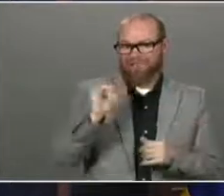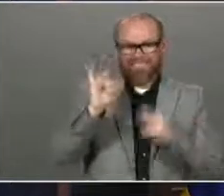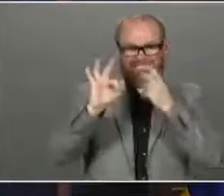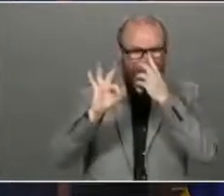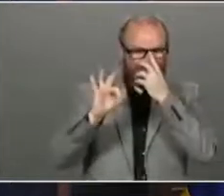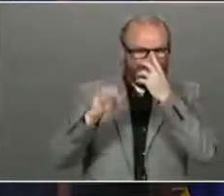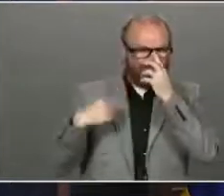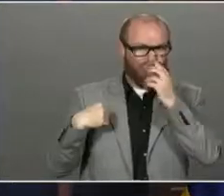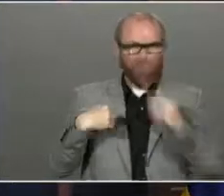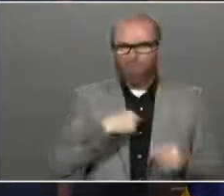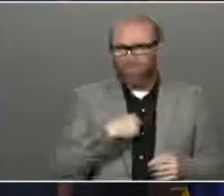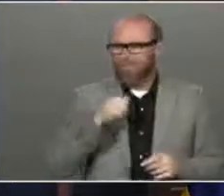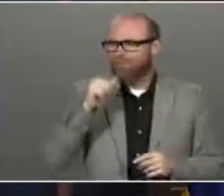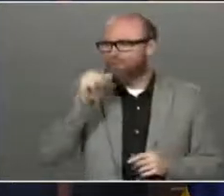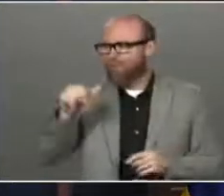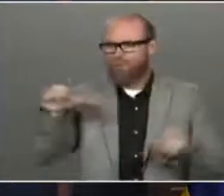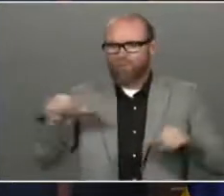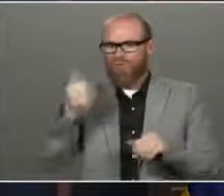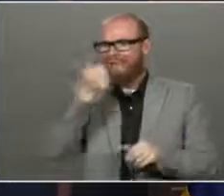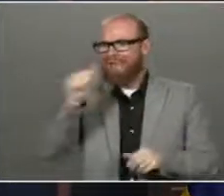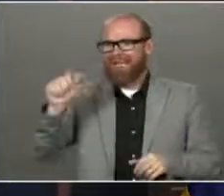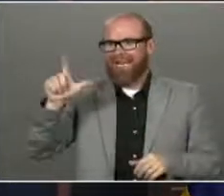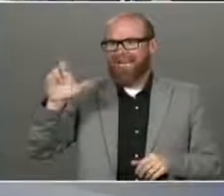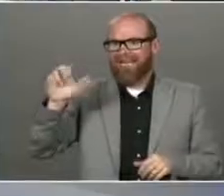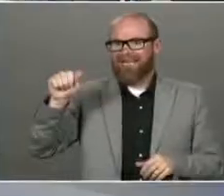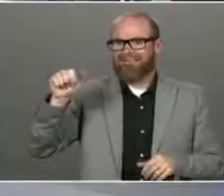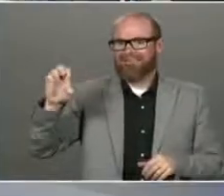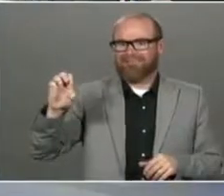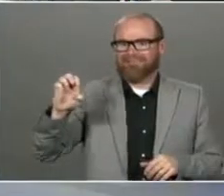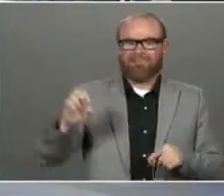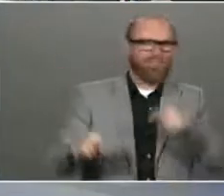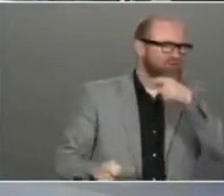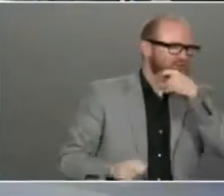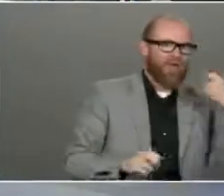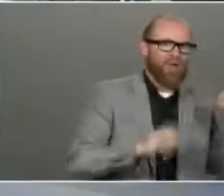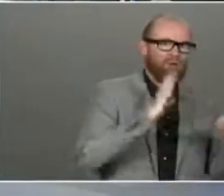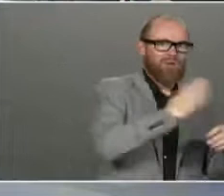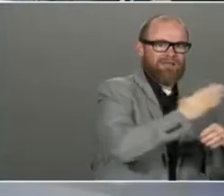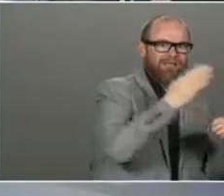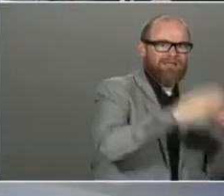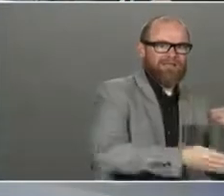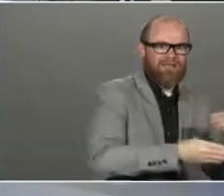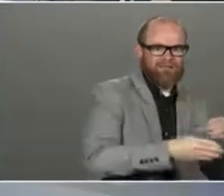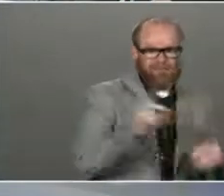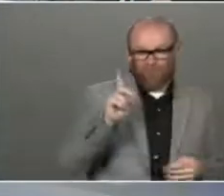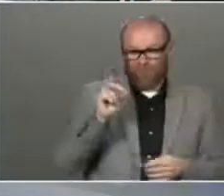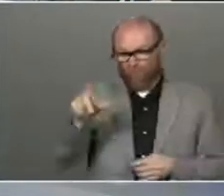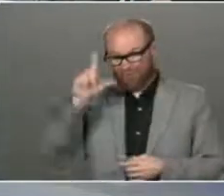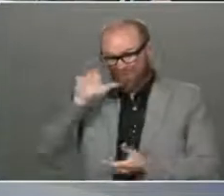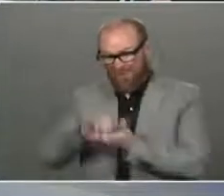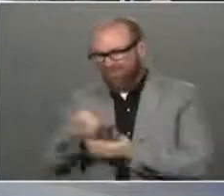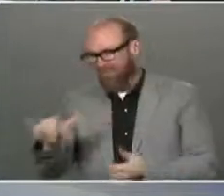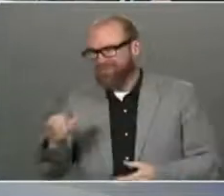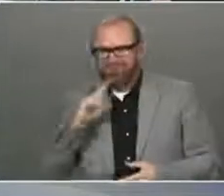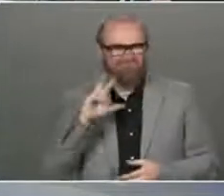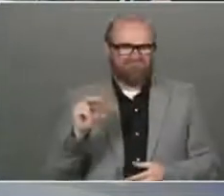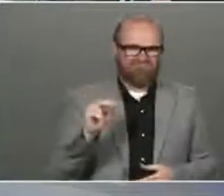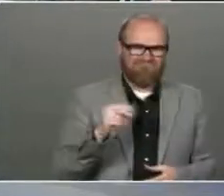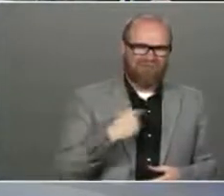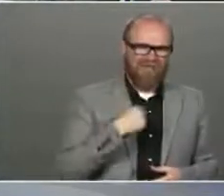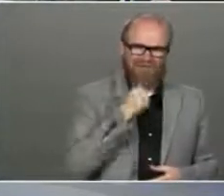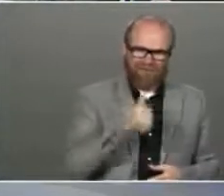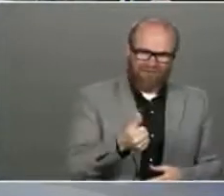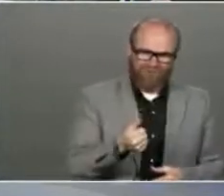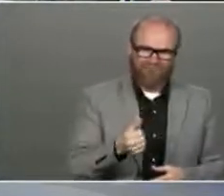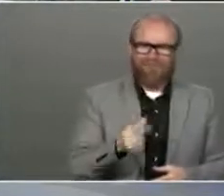don't extend any leases this year, the drought's going to end. Do you believe that? No. Okay, neither do I. Neither do I.